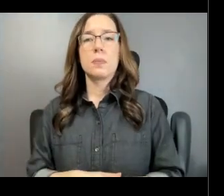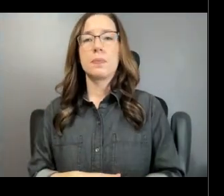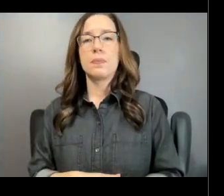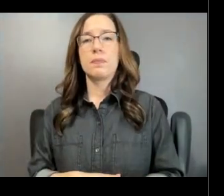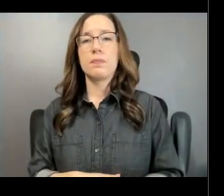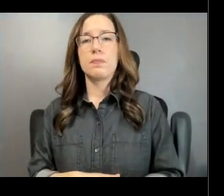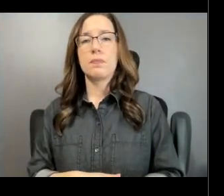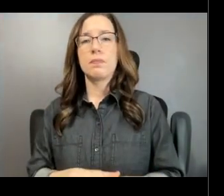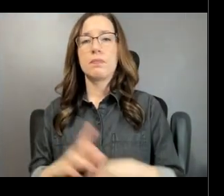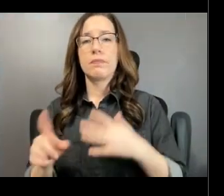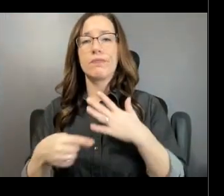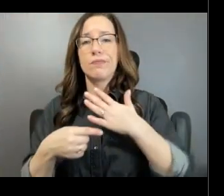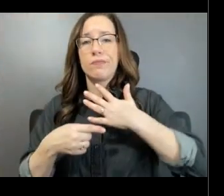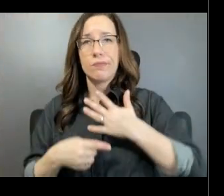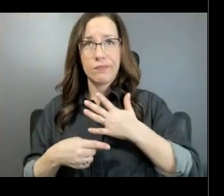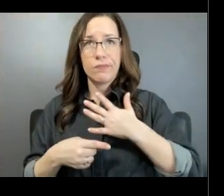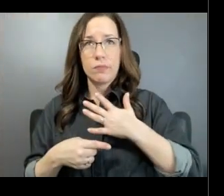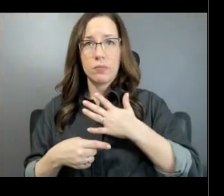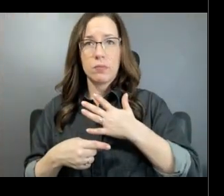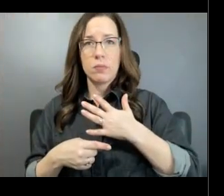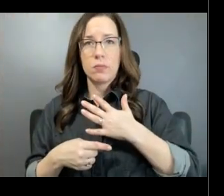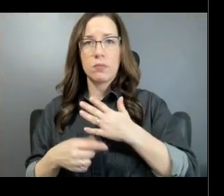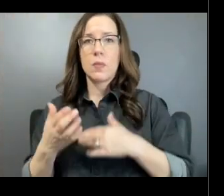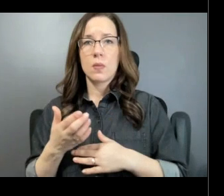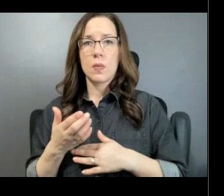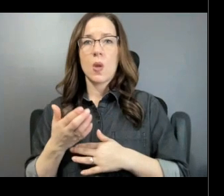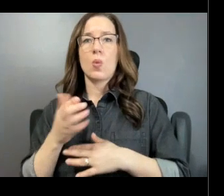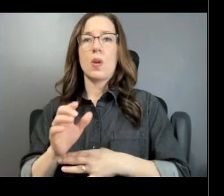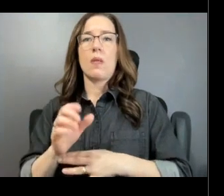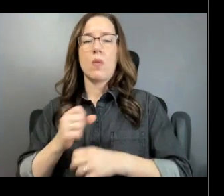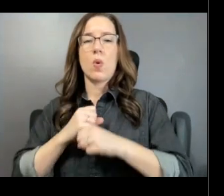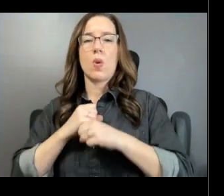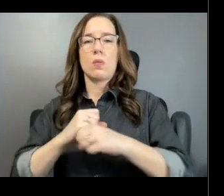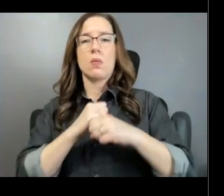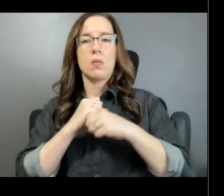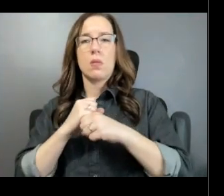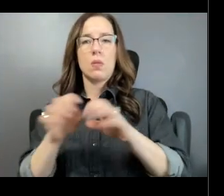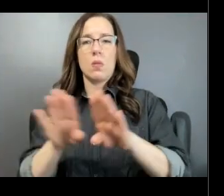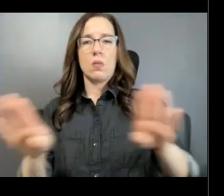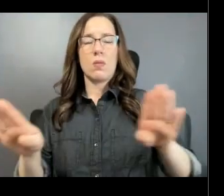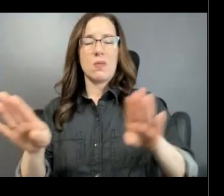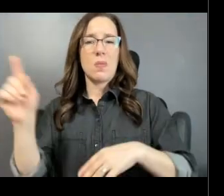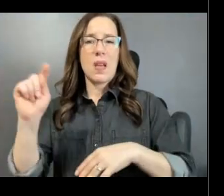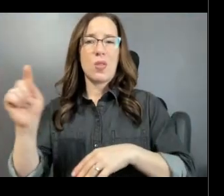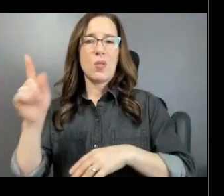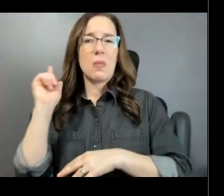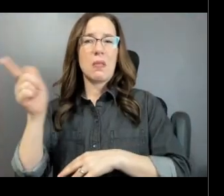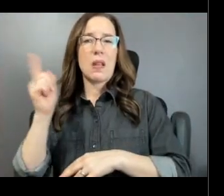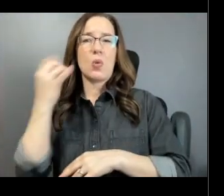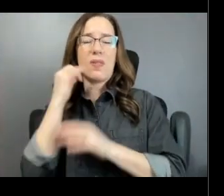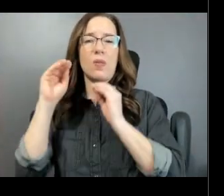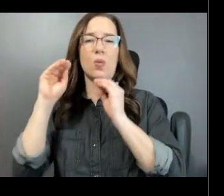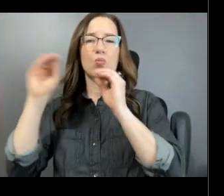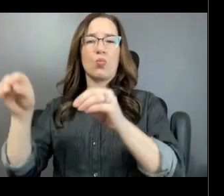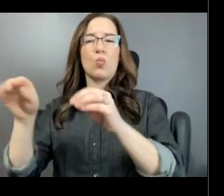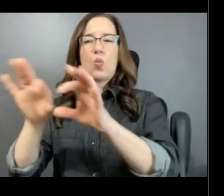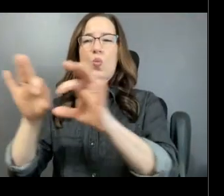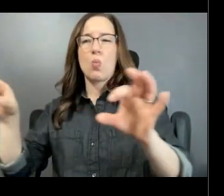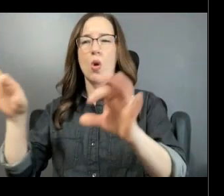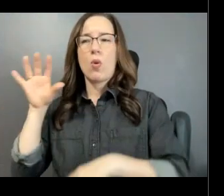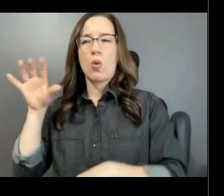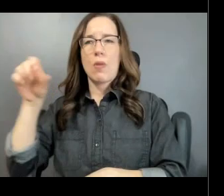Requirement 6, reinforced walls in bathrooms for the later installation of grab bars.